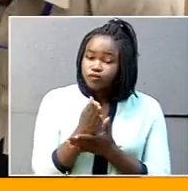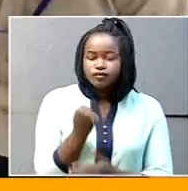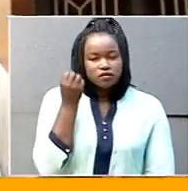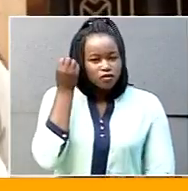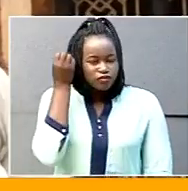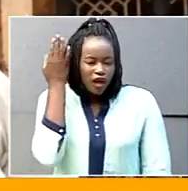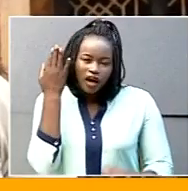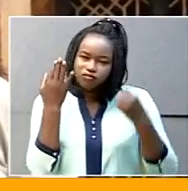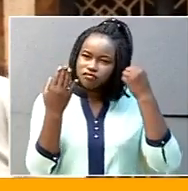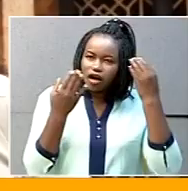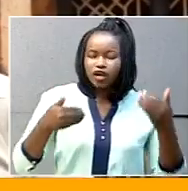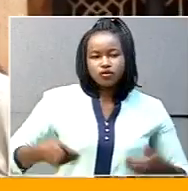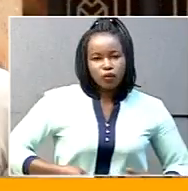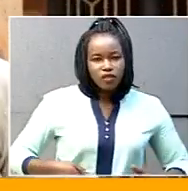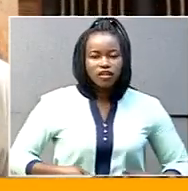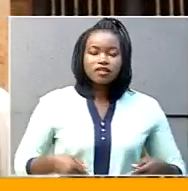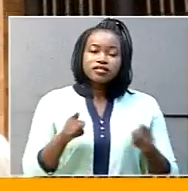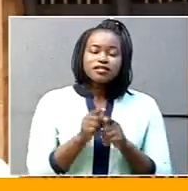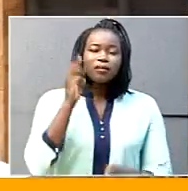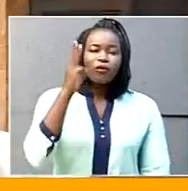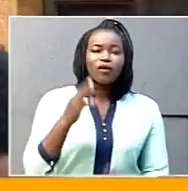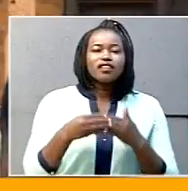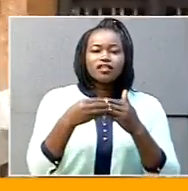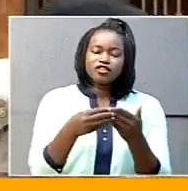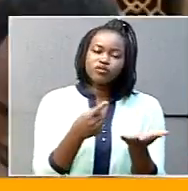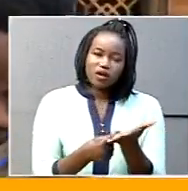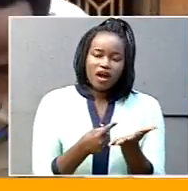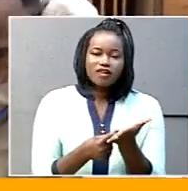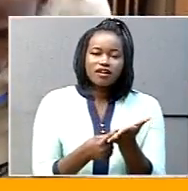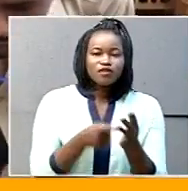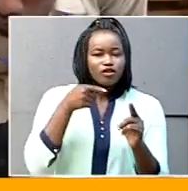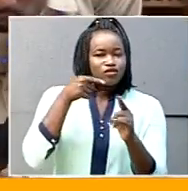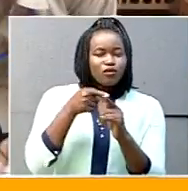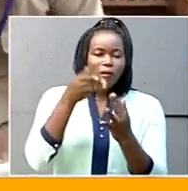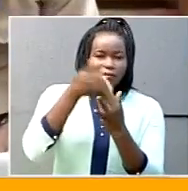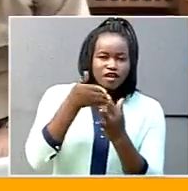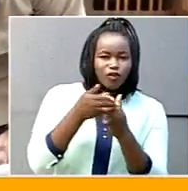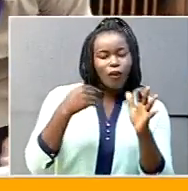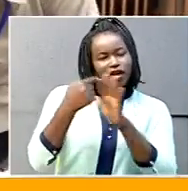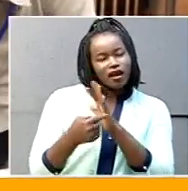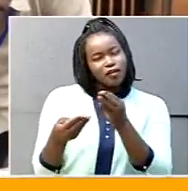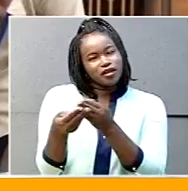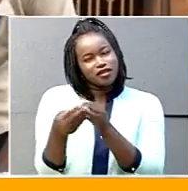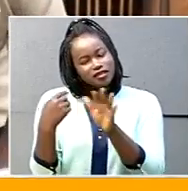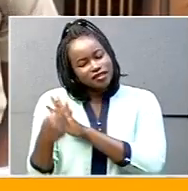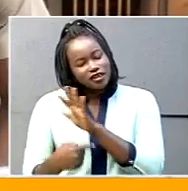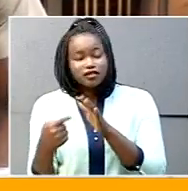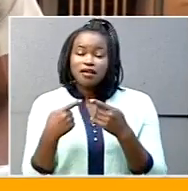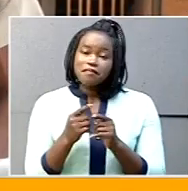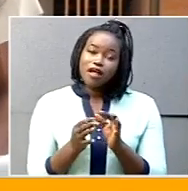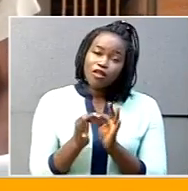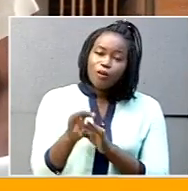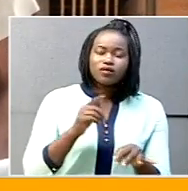innovative youth will grease the past to Uganda's attainment of the much-desired middle-income status once given support. But for a very long time, the